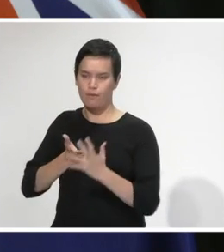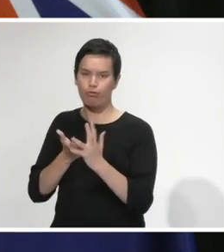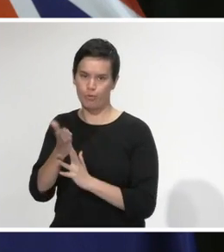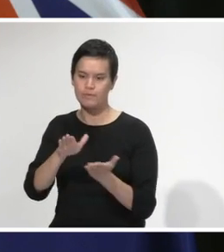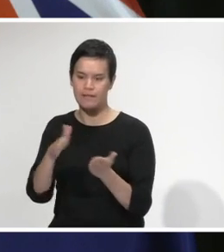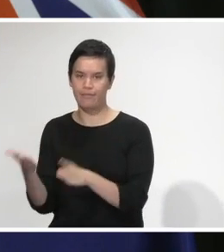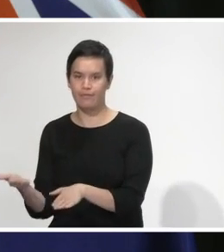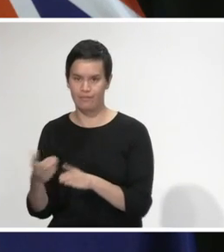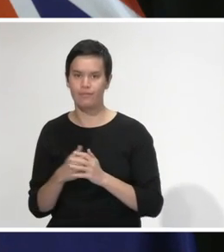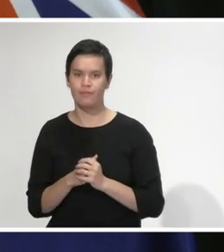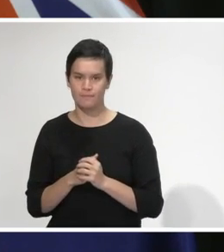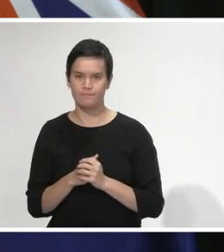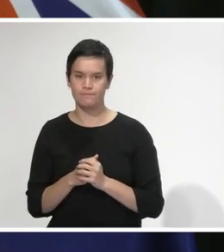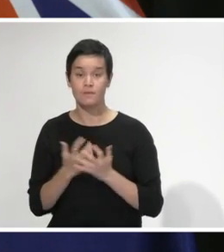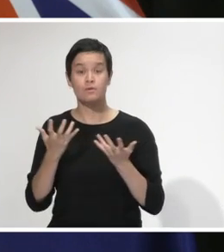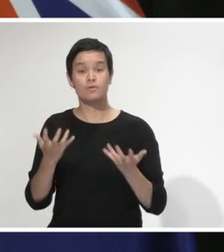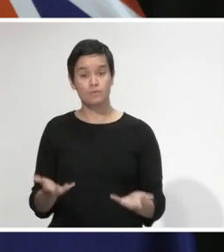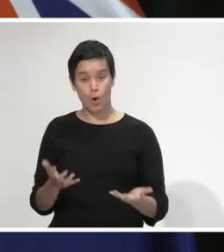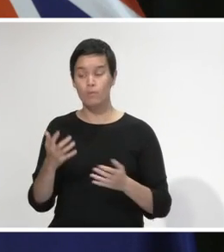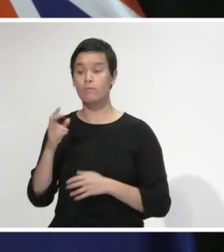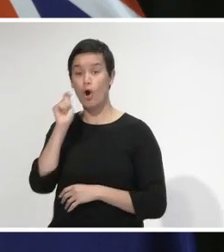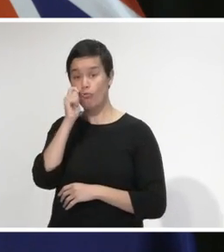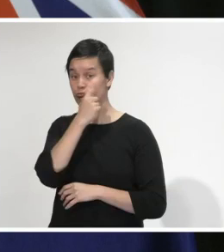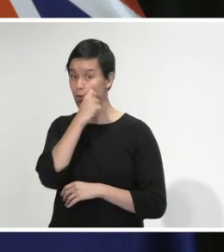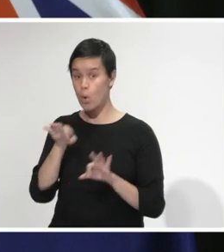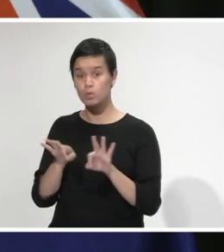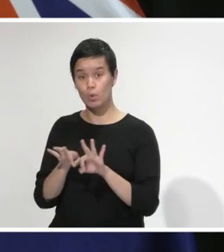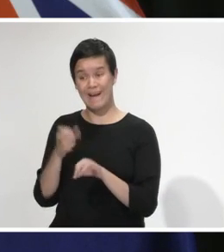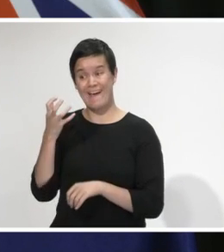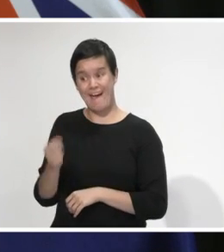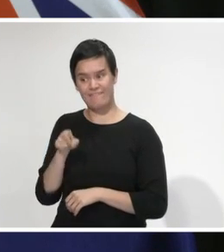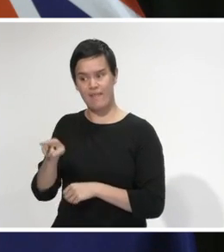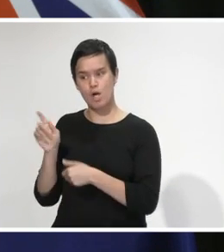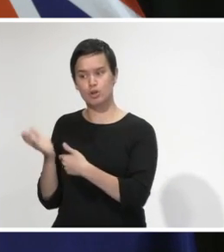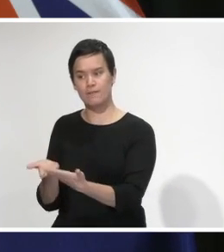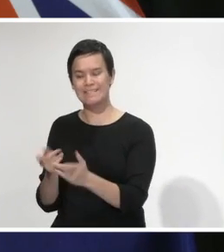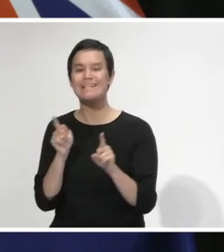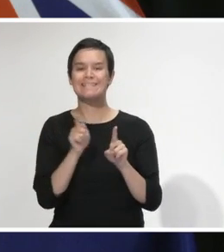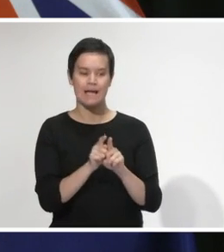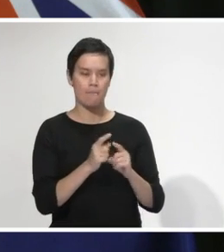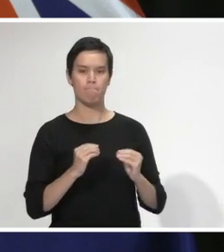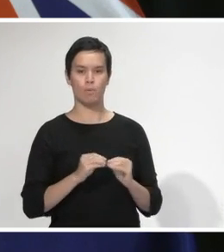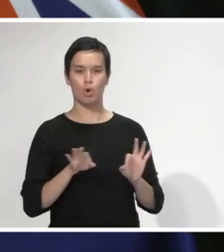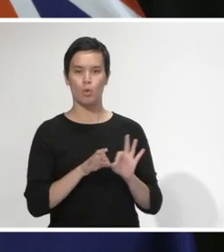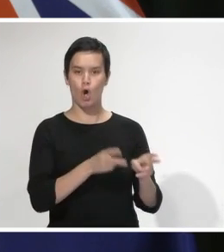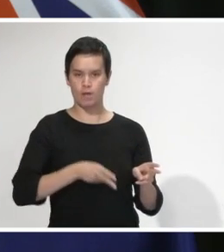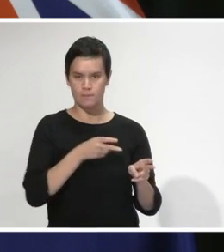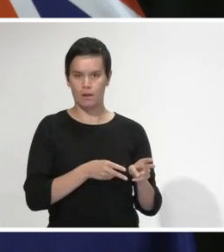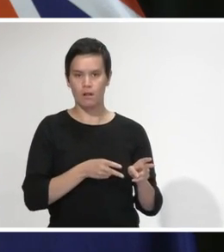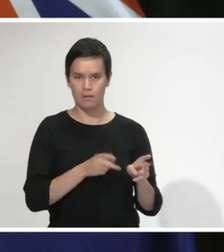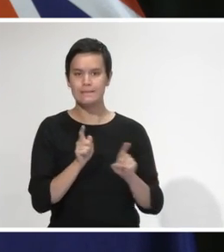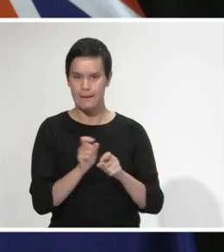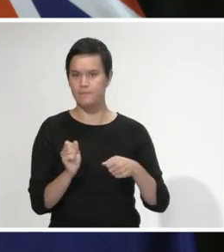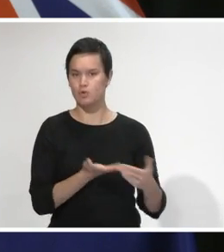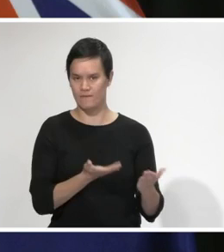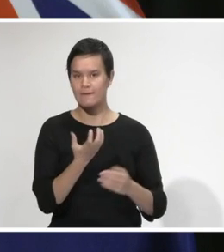have been receiving that sort of care in this situation at Rosewood, and they are receiving very good quality care in Burwood. Can you explain why